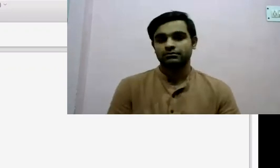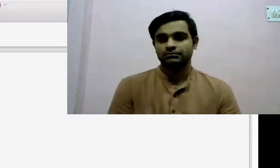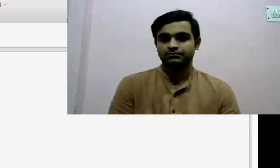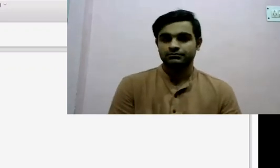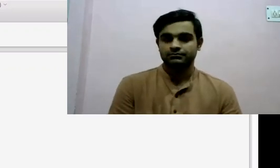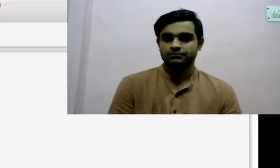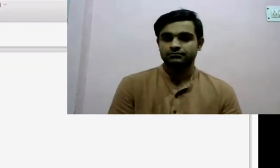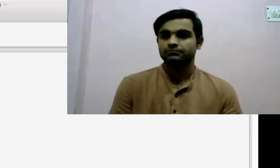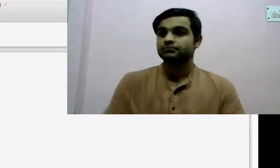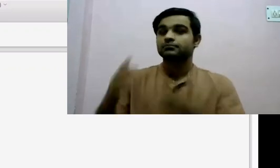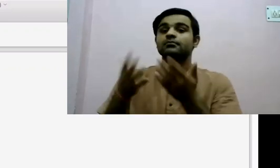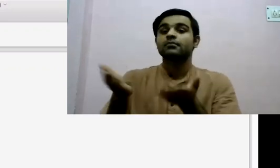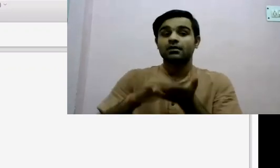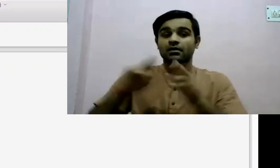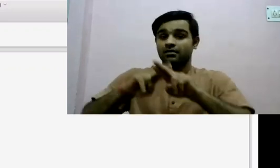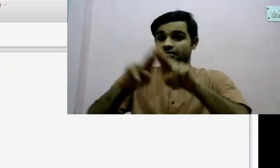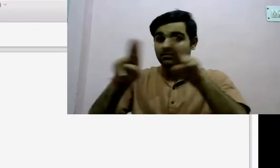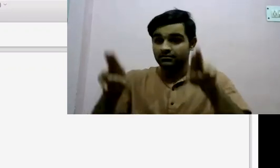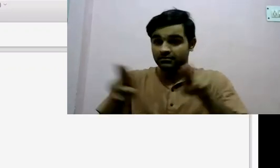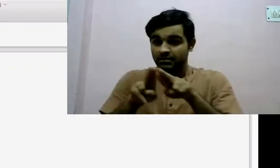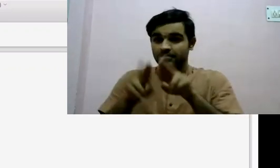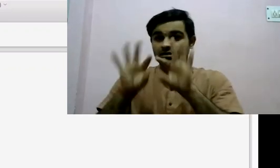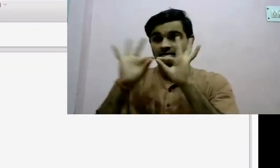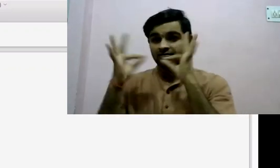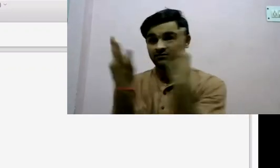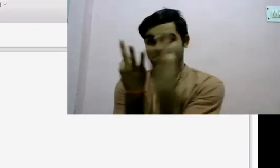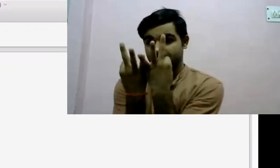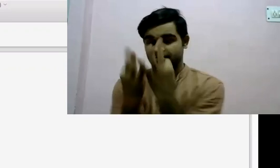can you show family again slowly, please, Atul?